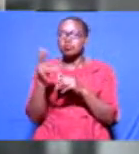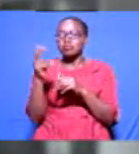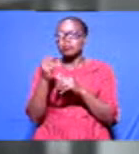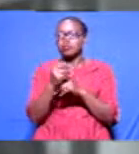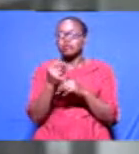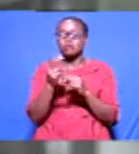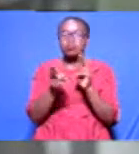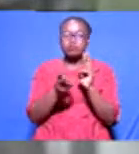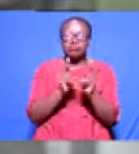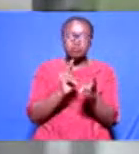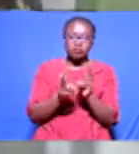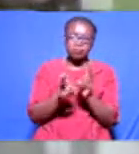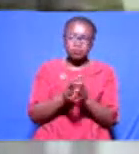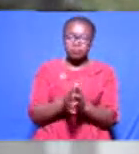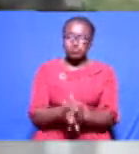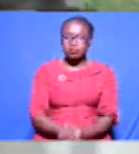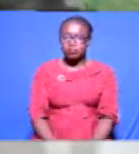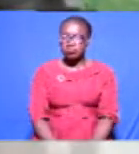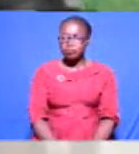2022.